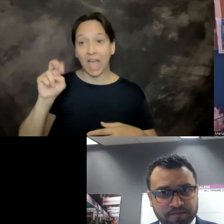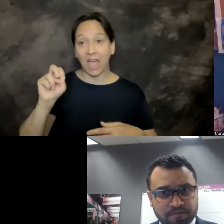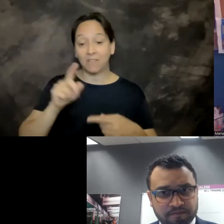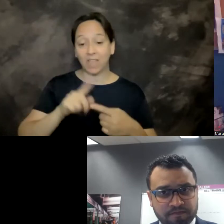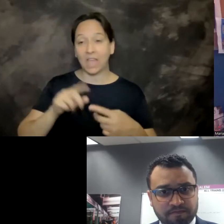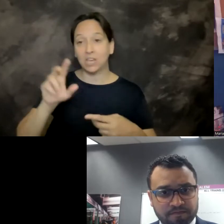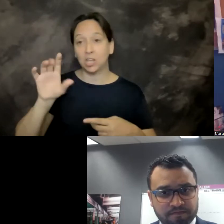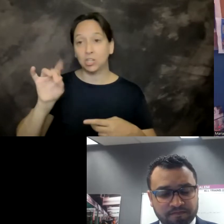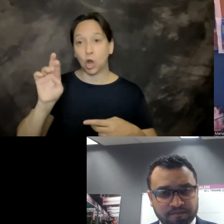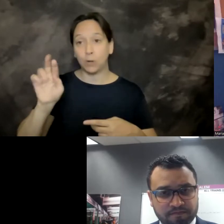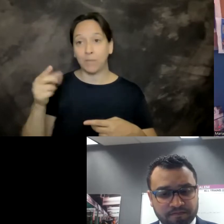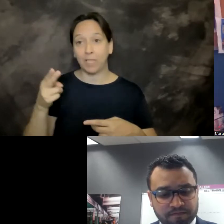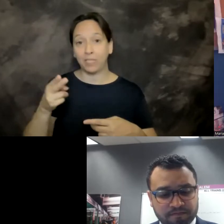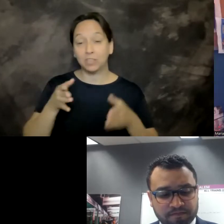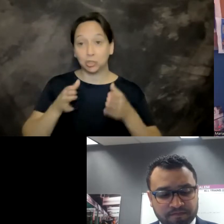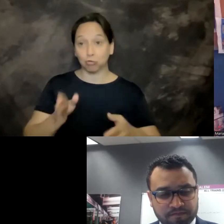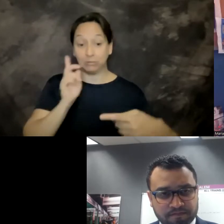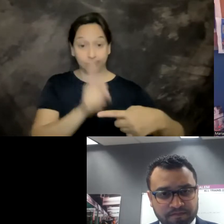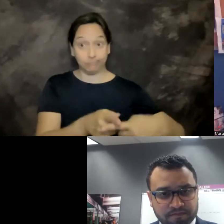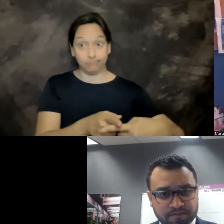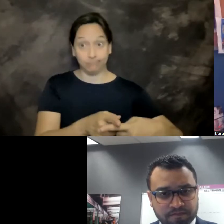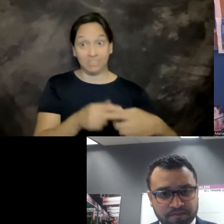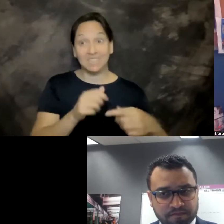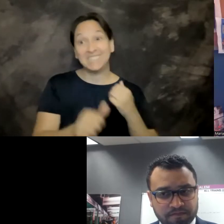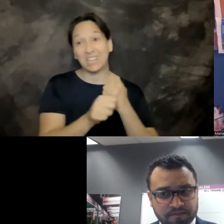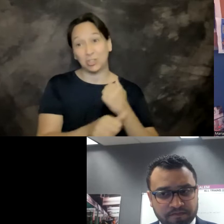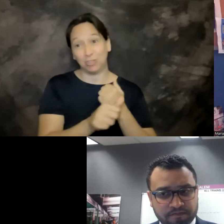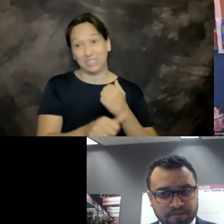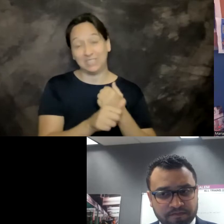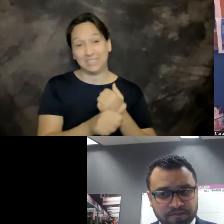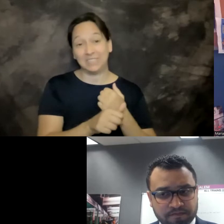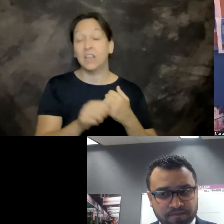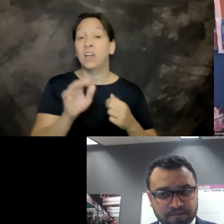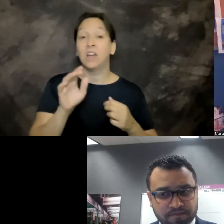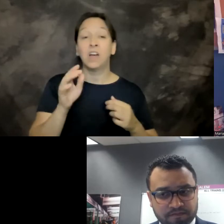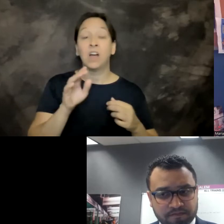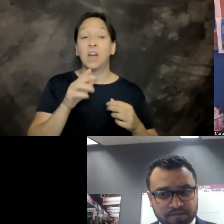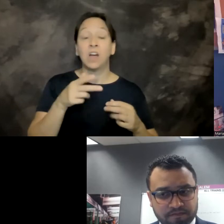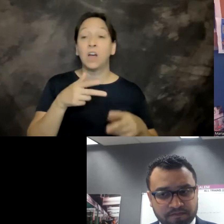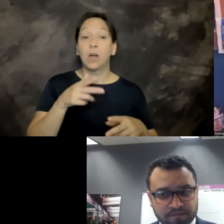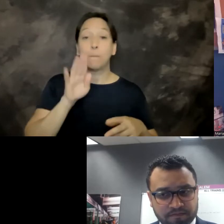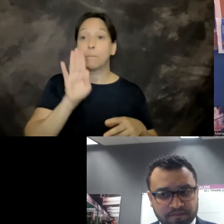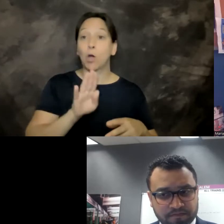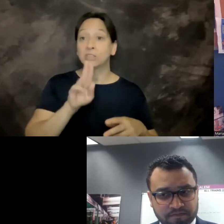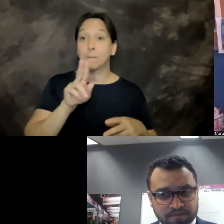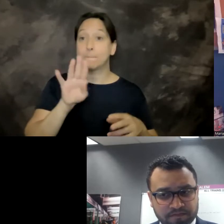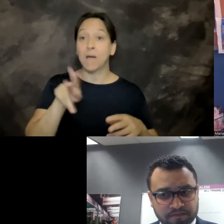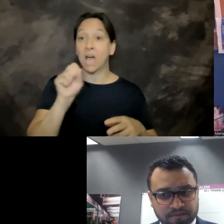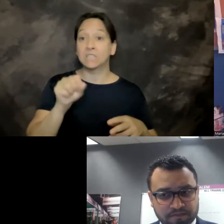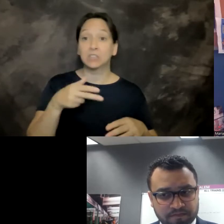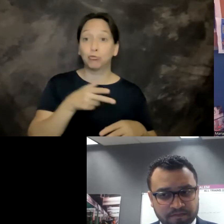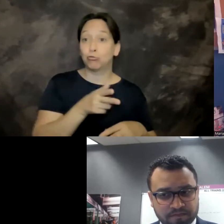Street will be a dangerous conflict zone, with buses turning right into the bike lane